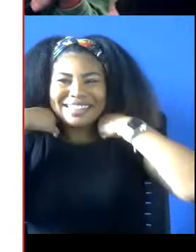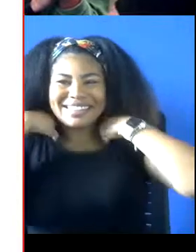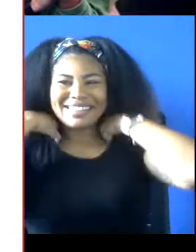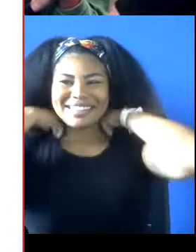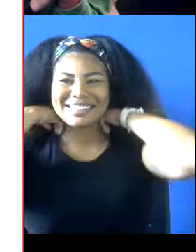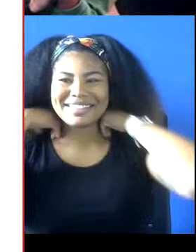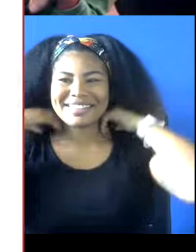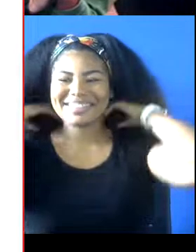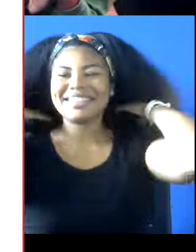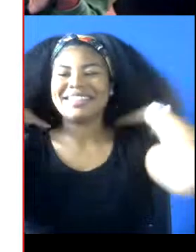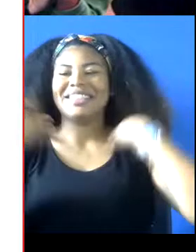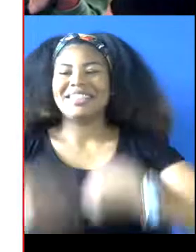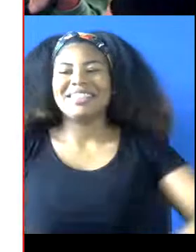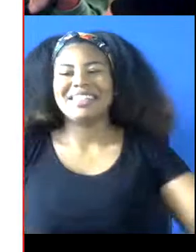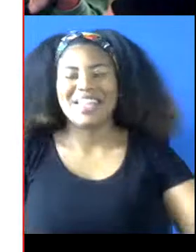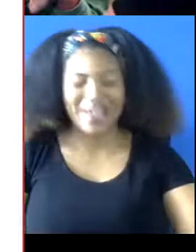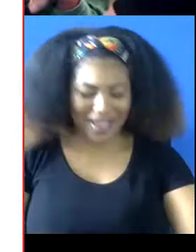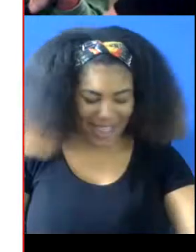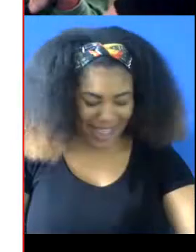Is that